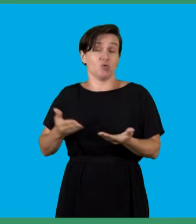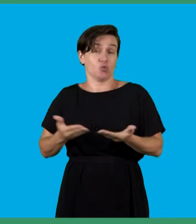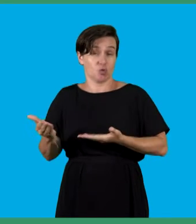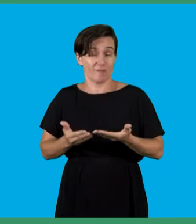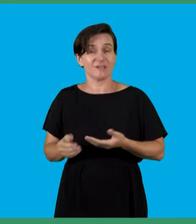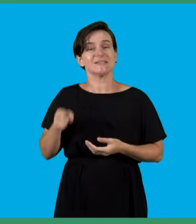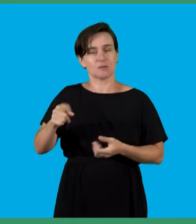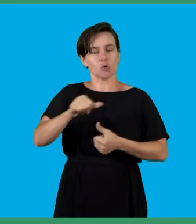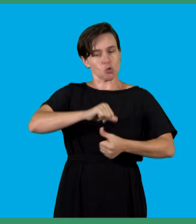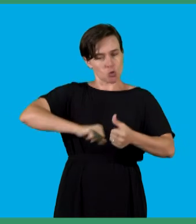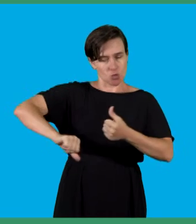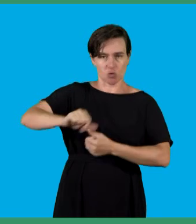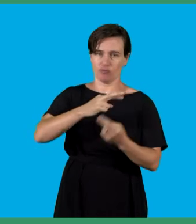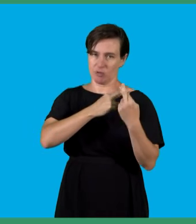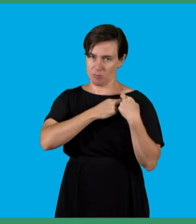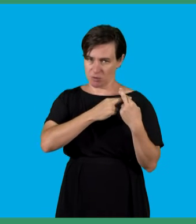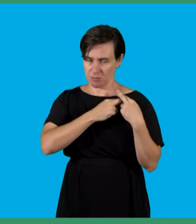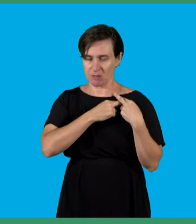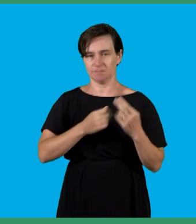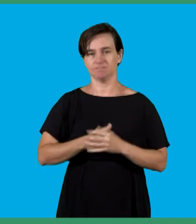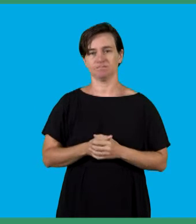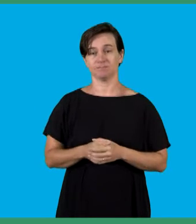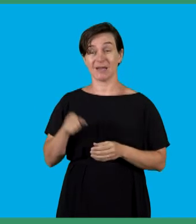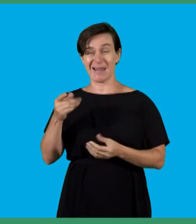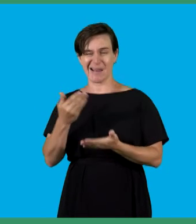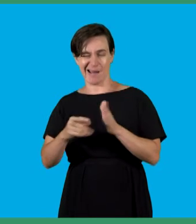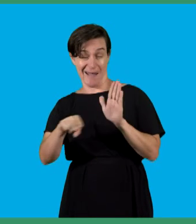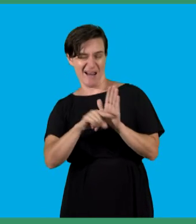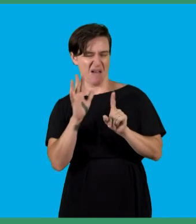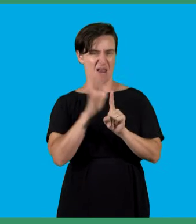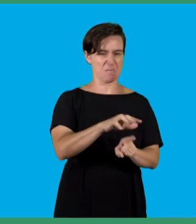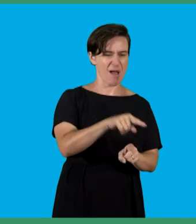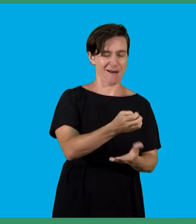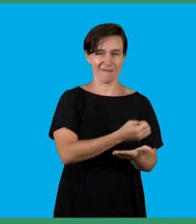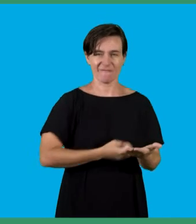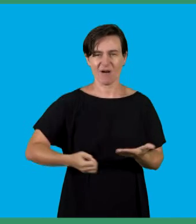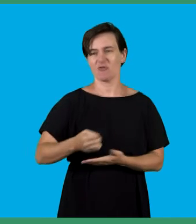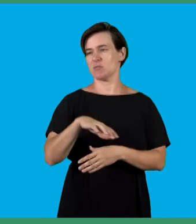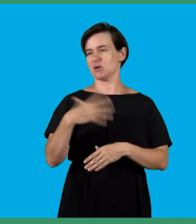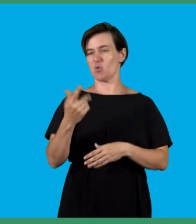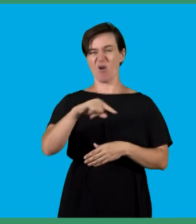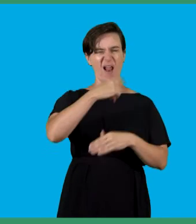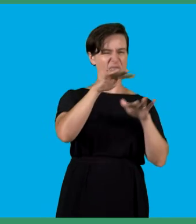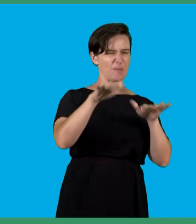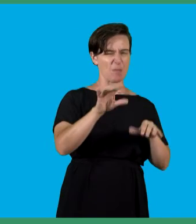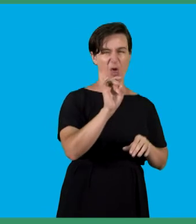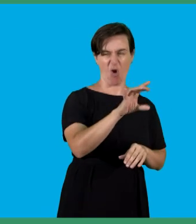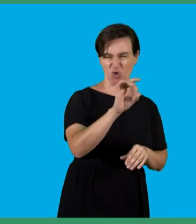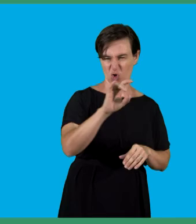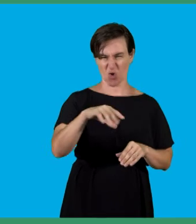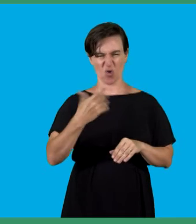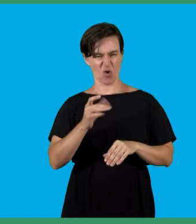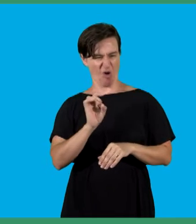those services are socially responsible. They are not harming the environment. They are not going to even harm the end